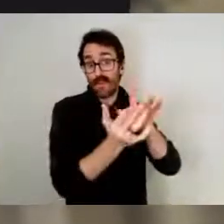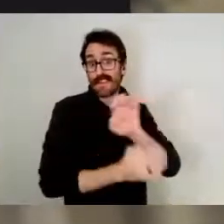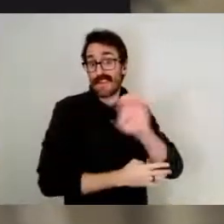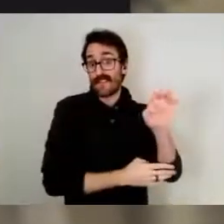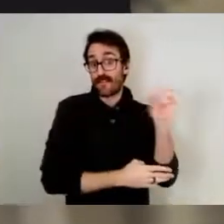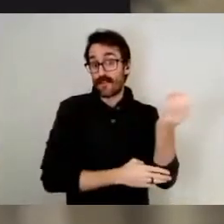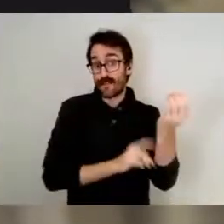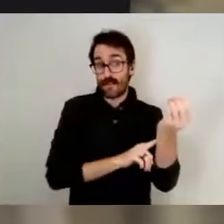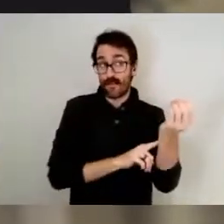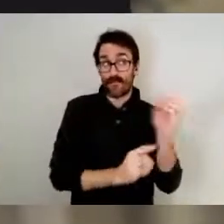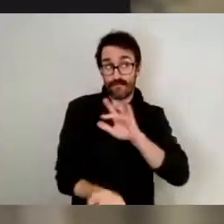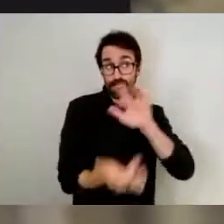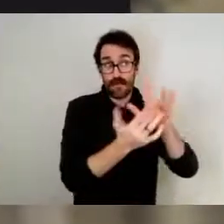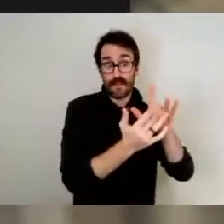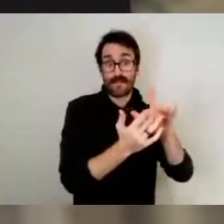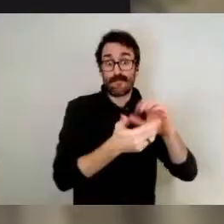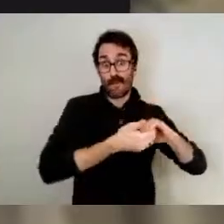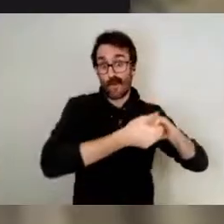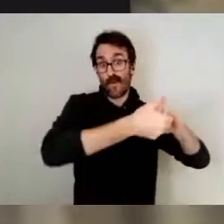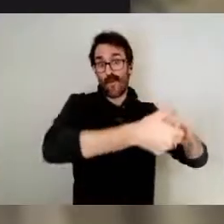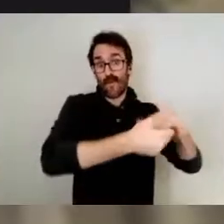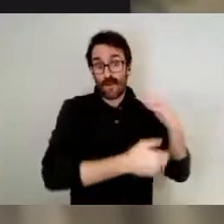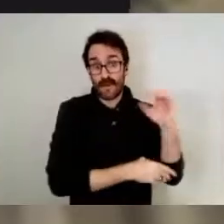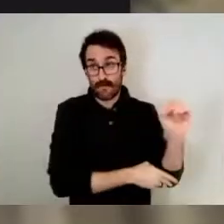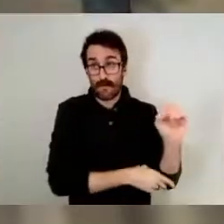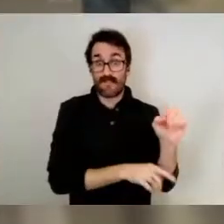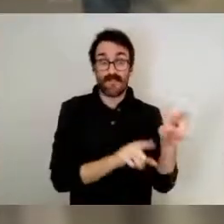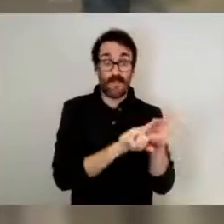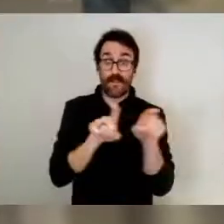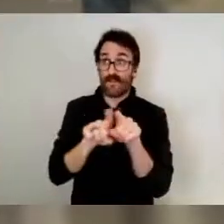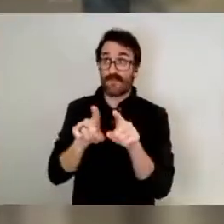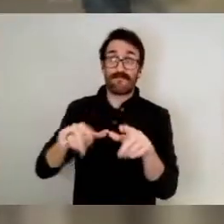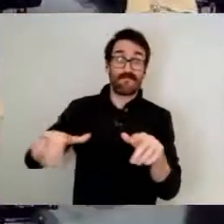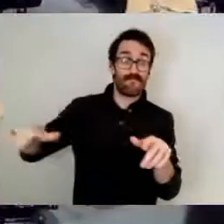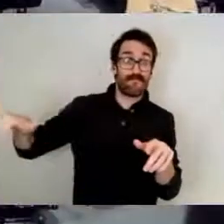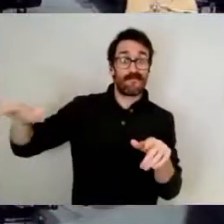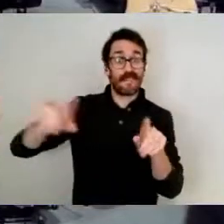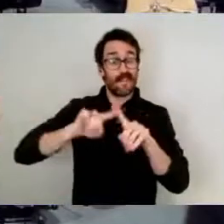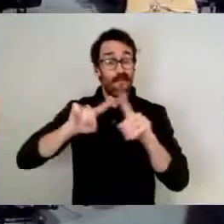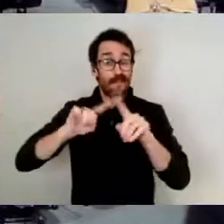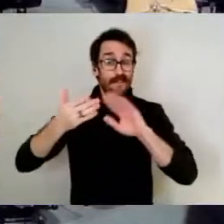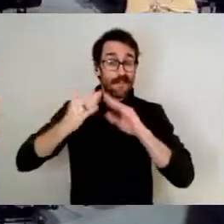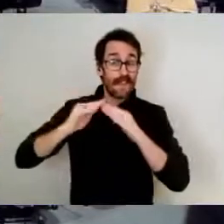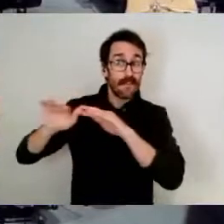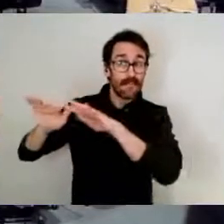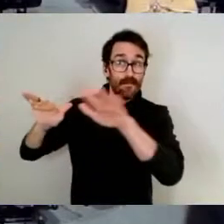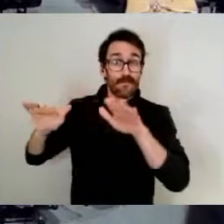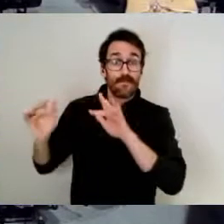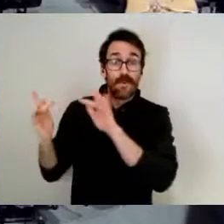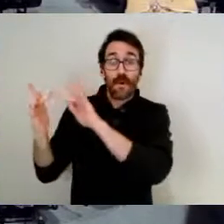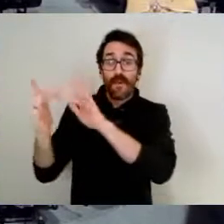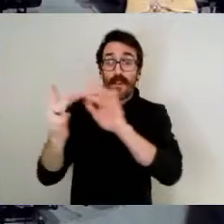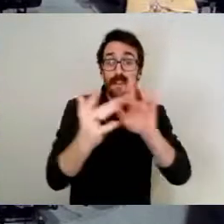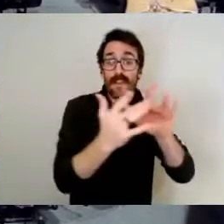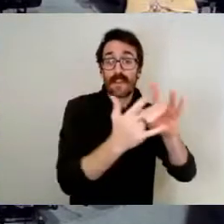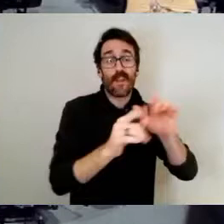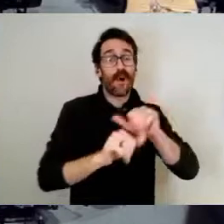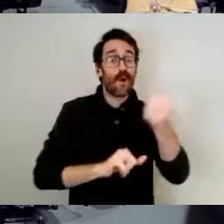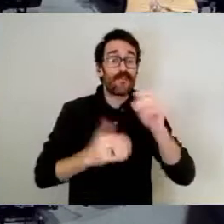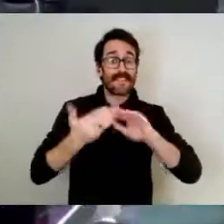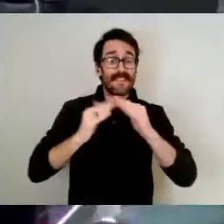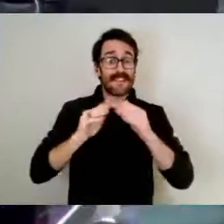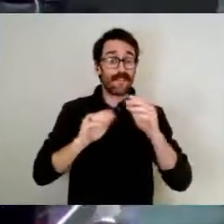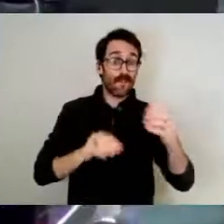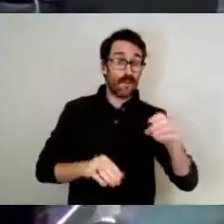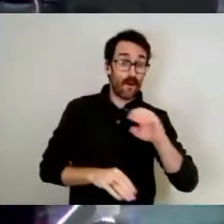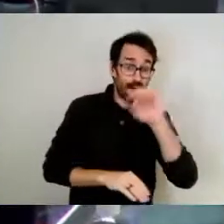inside the red zone only? Hi, John. I don't have the list of companies. We have a